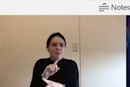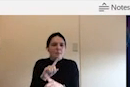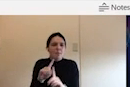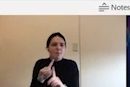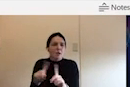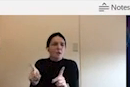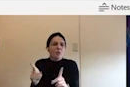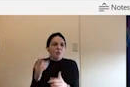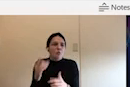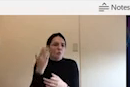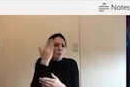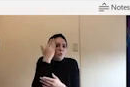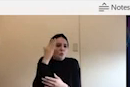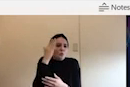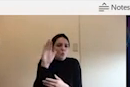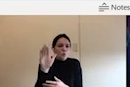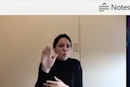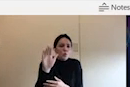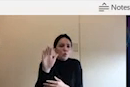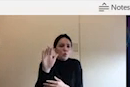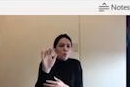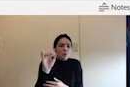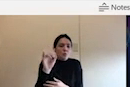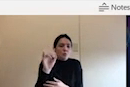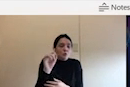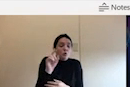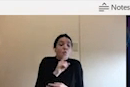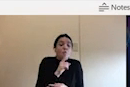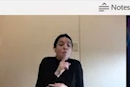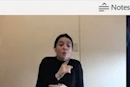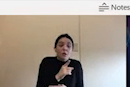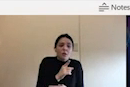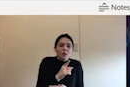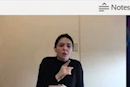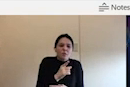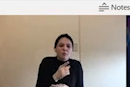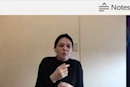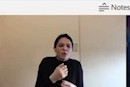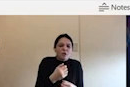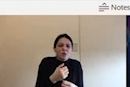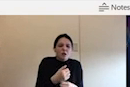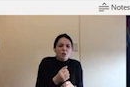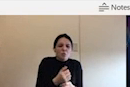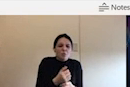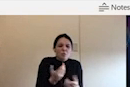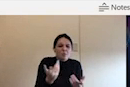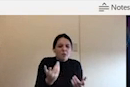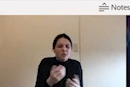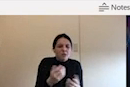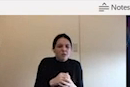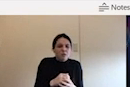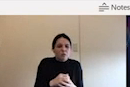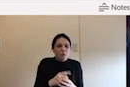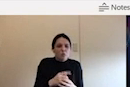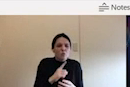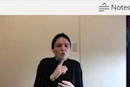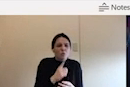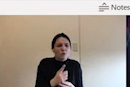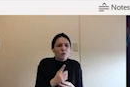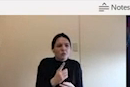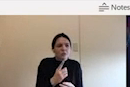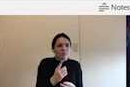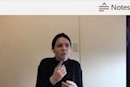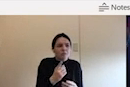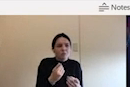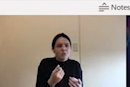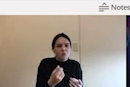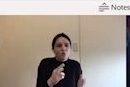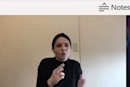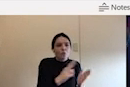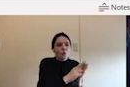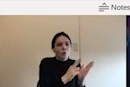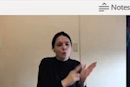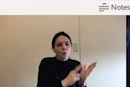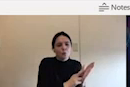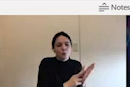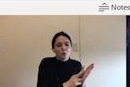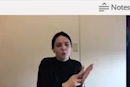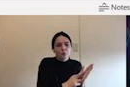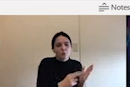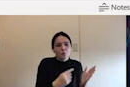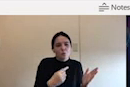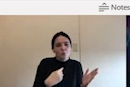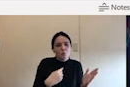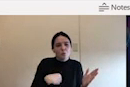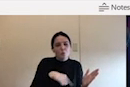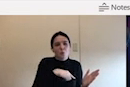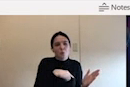don't really know out there what it actually is, but here's our definition. Here are rules. We're going to work within this set of